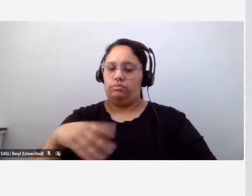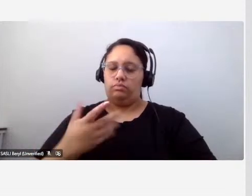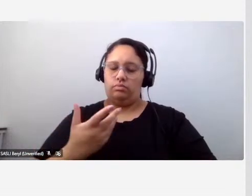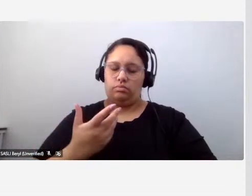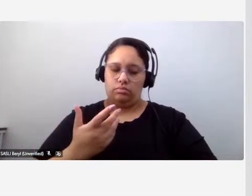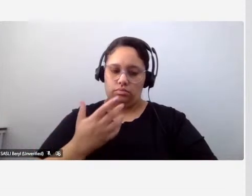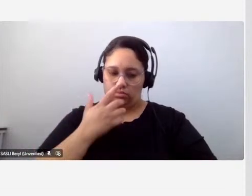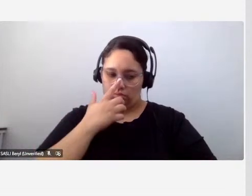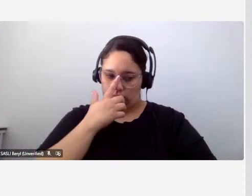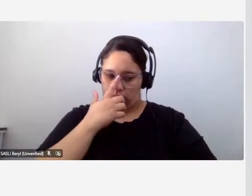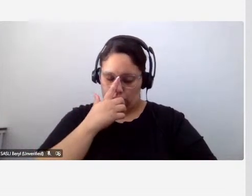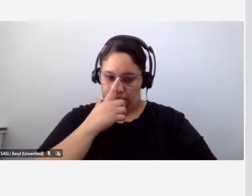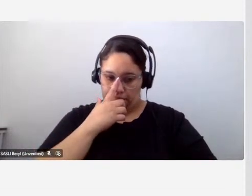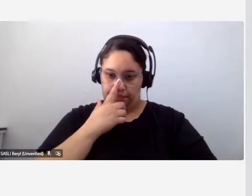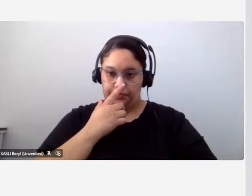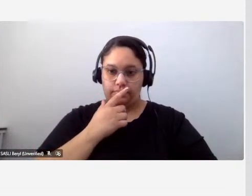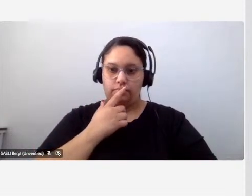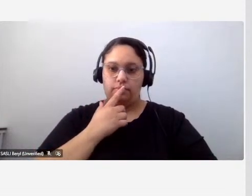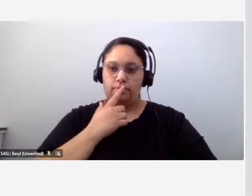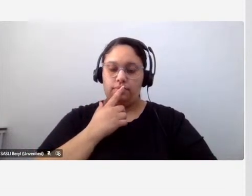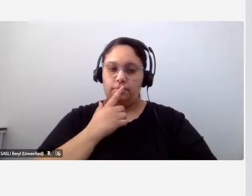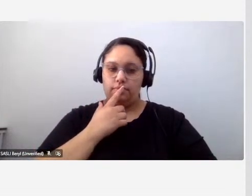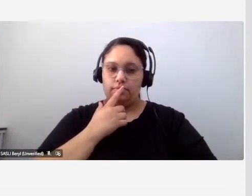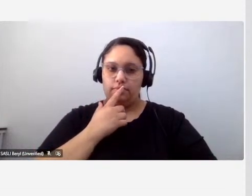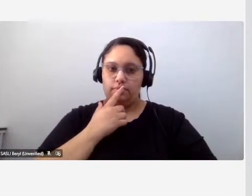And the struggle for democracy and freedom was about